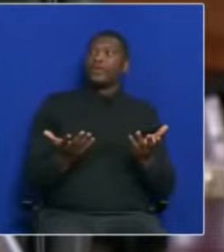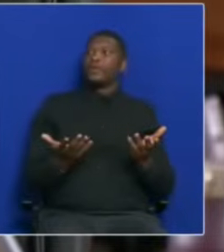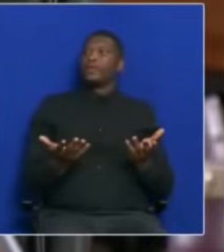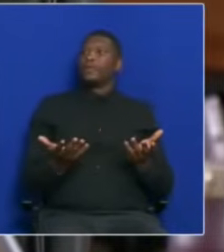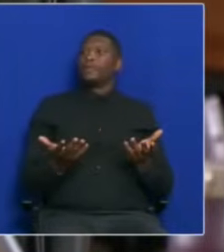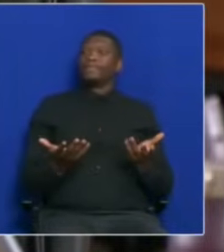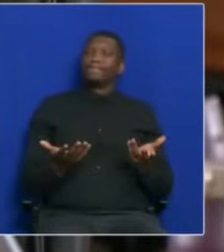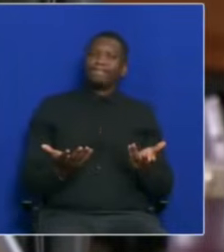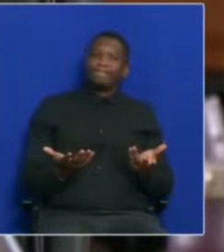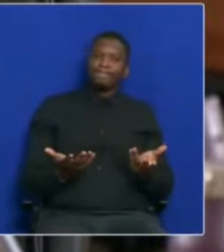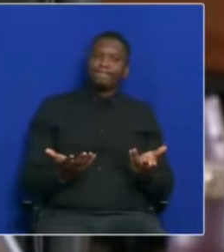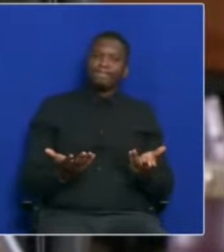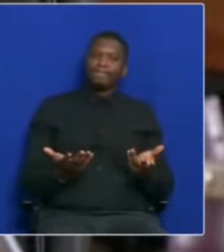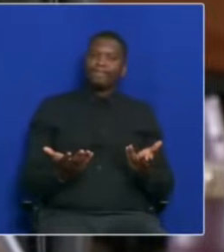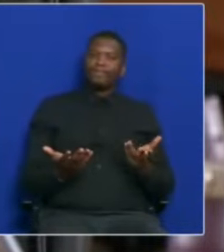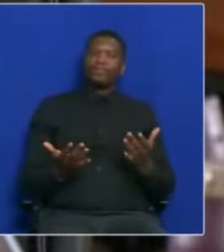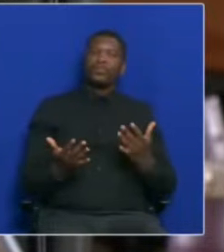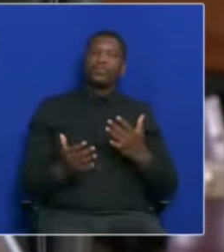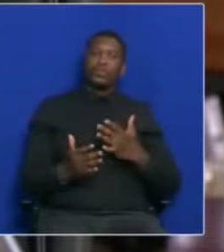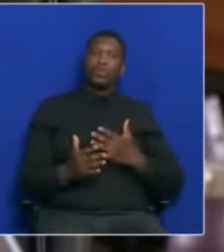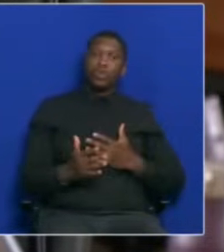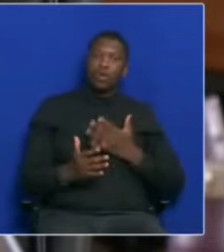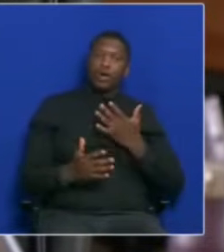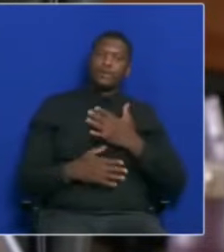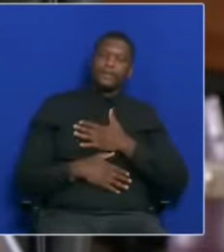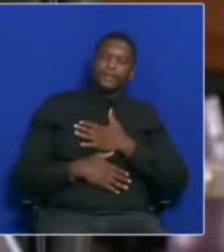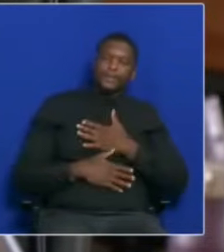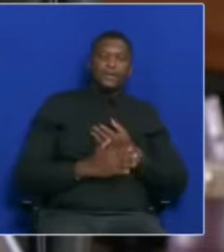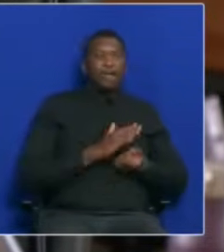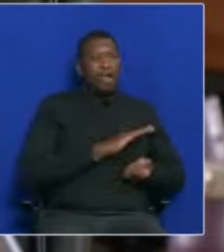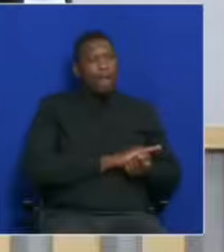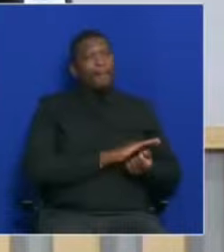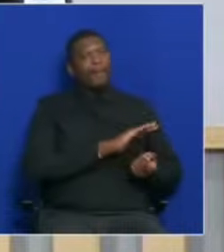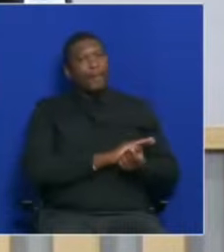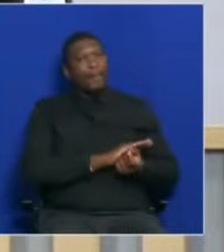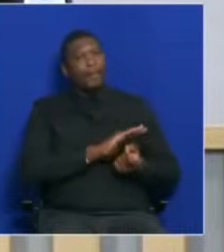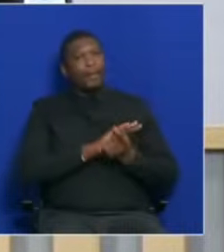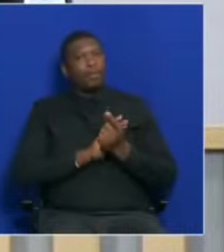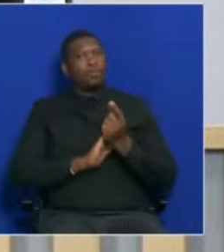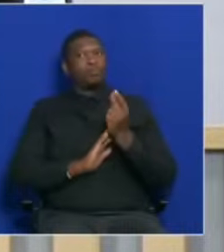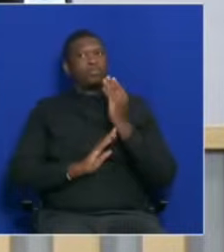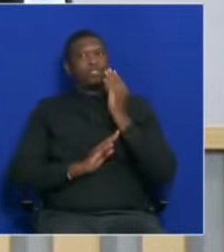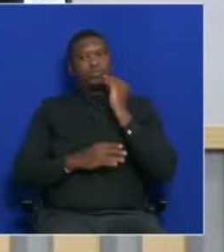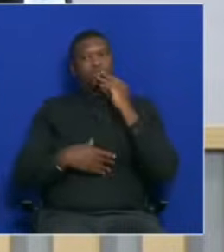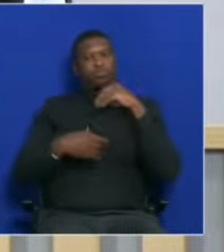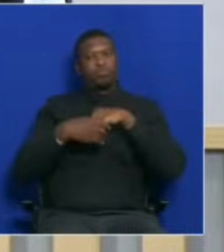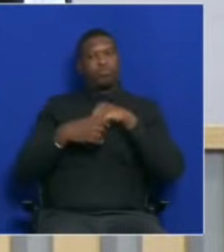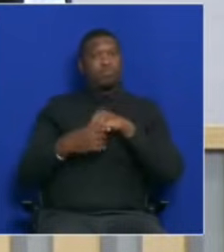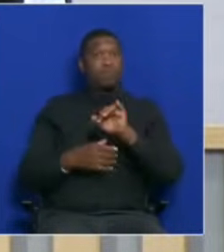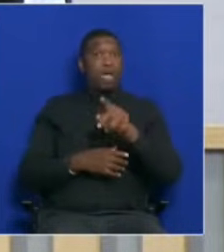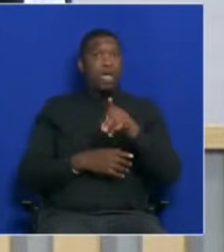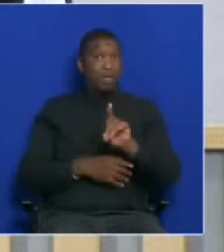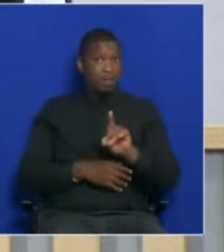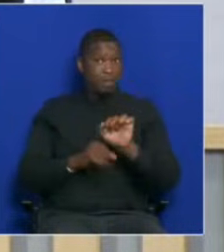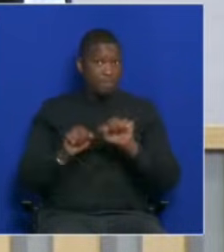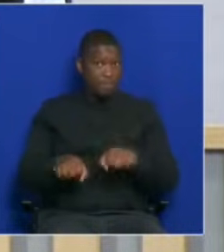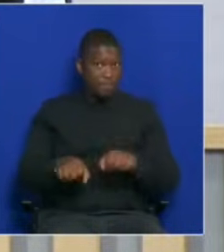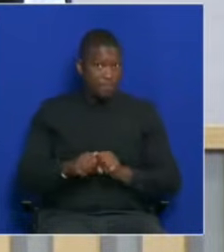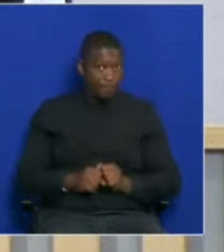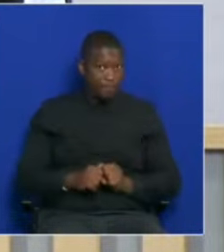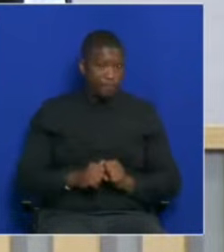want us to have regard to the victimization that happens at IPID, right? Now,